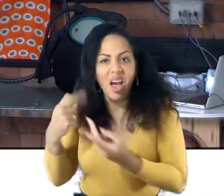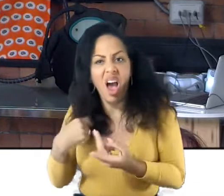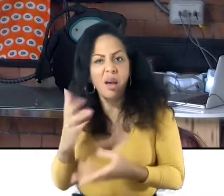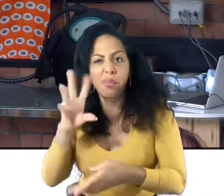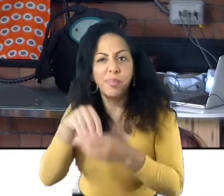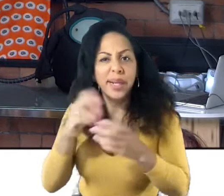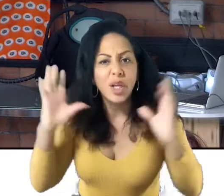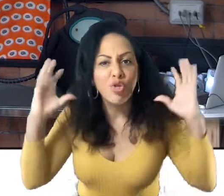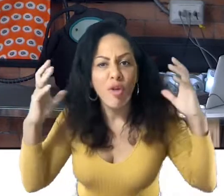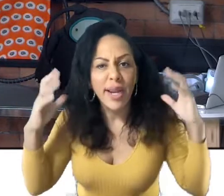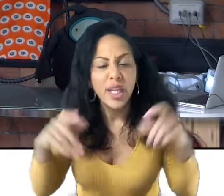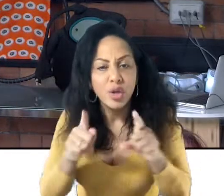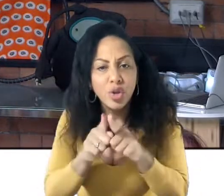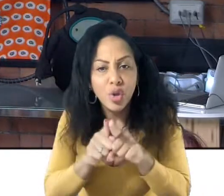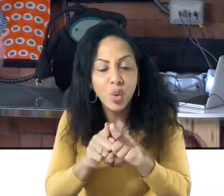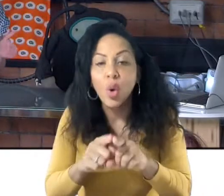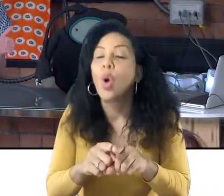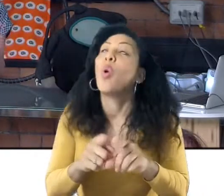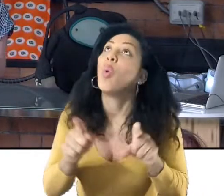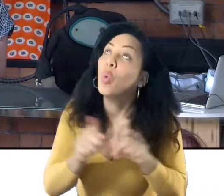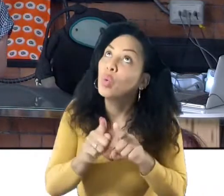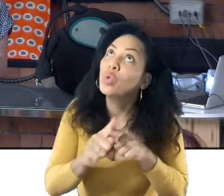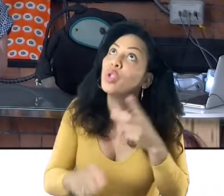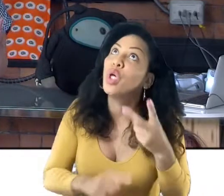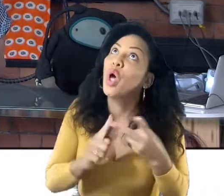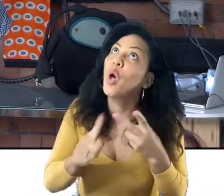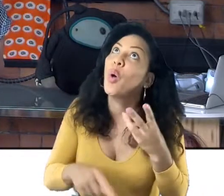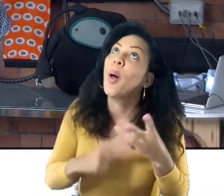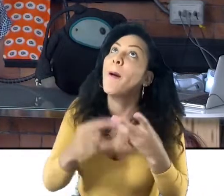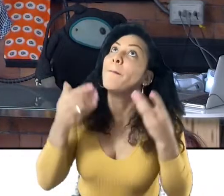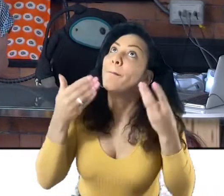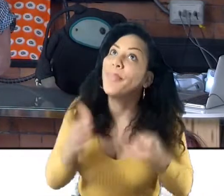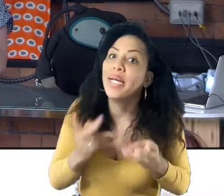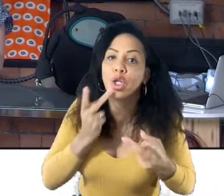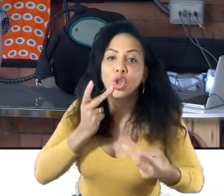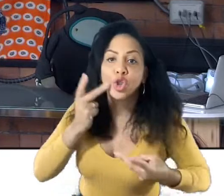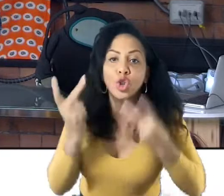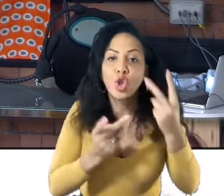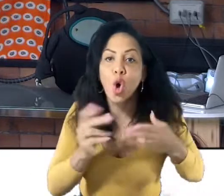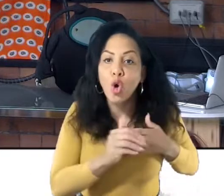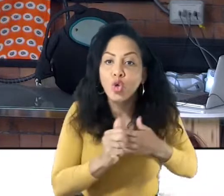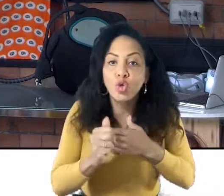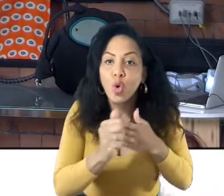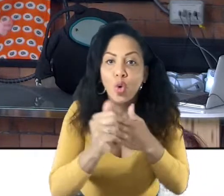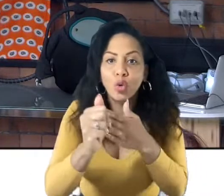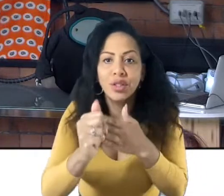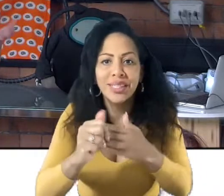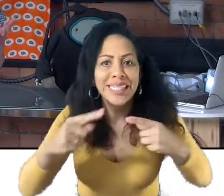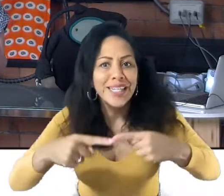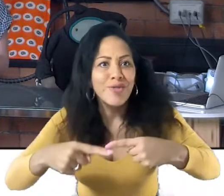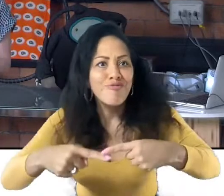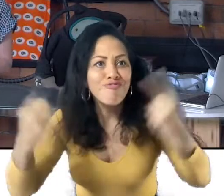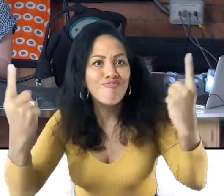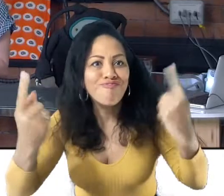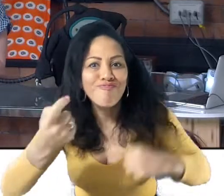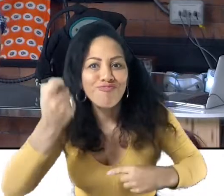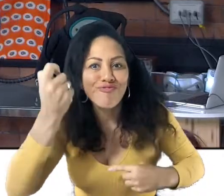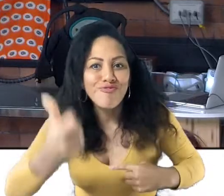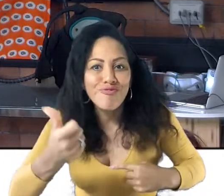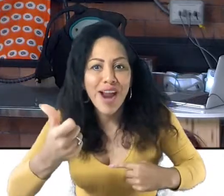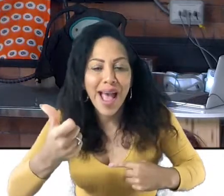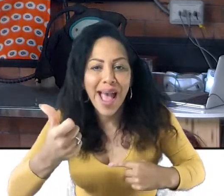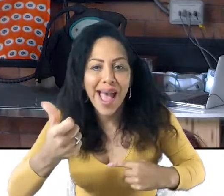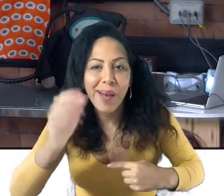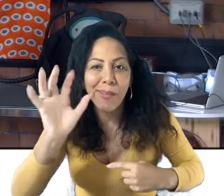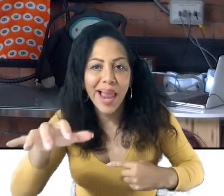well before, where I'm situating the work in an unusual place. Sometimes I'm in theatres, but usually it's kind of in unusual